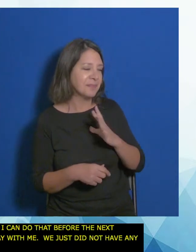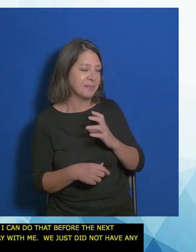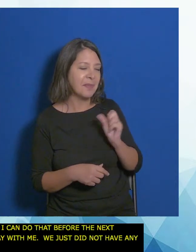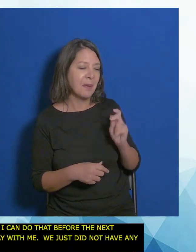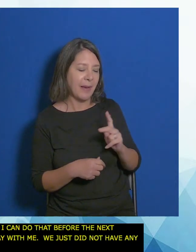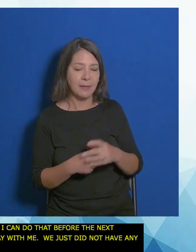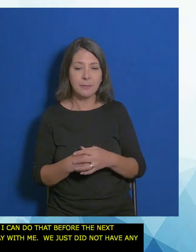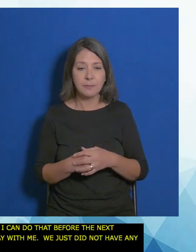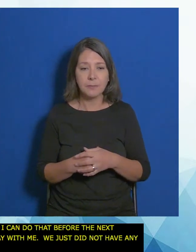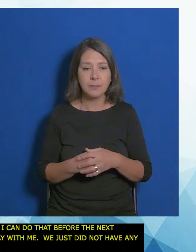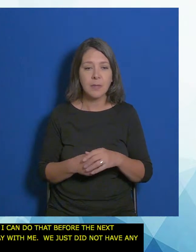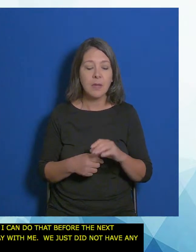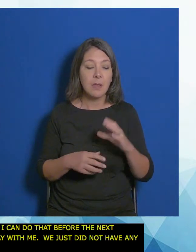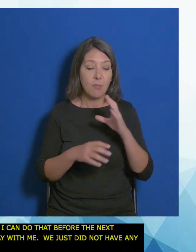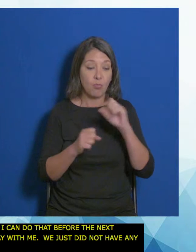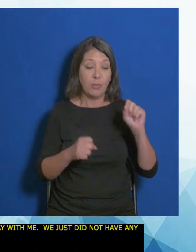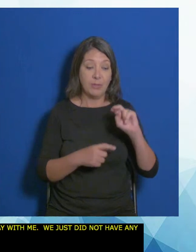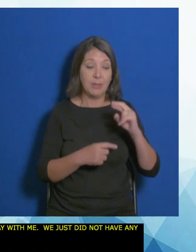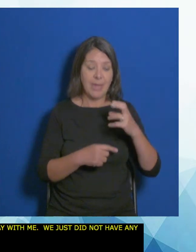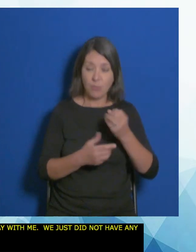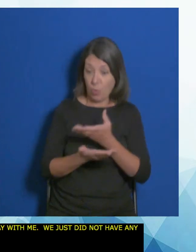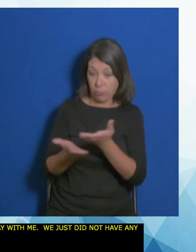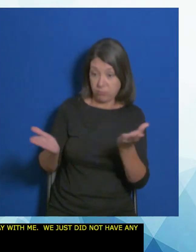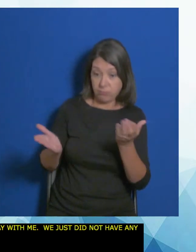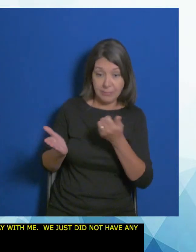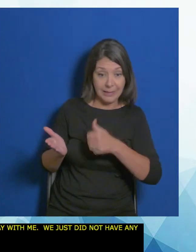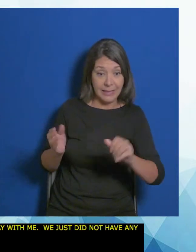Are there any others?